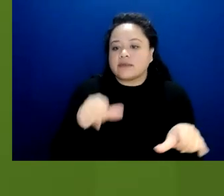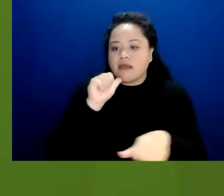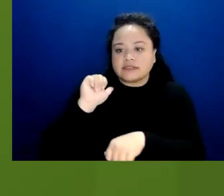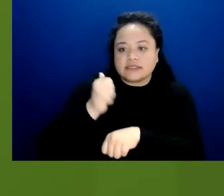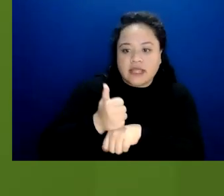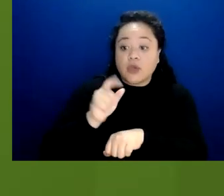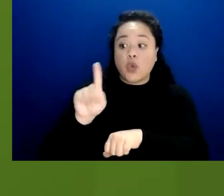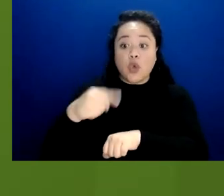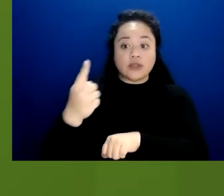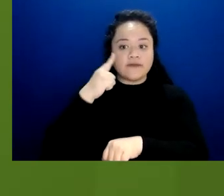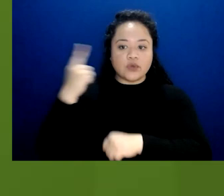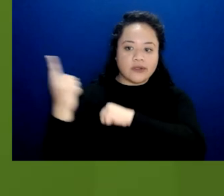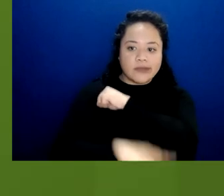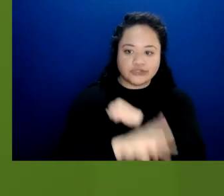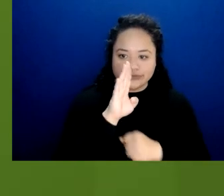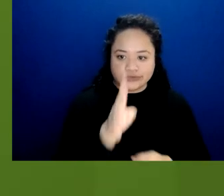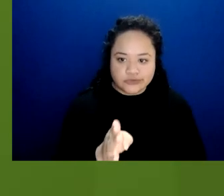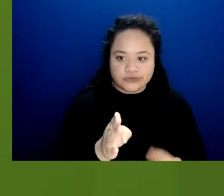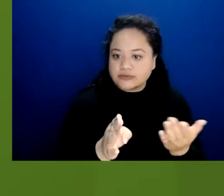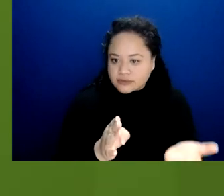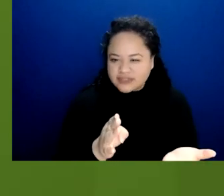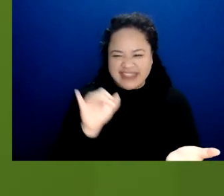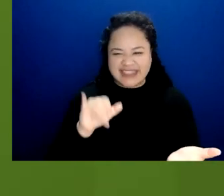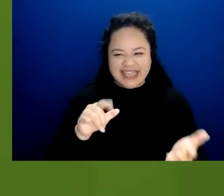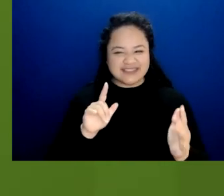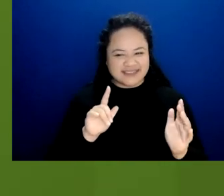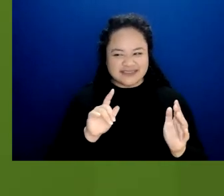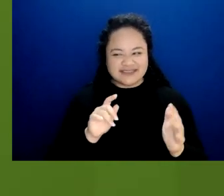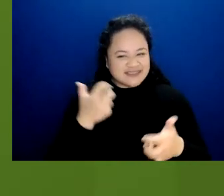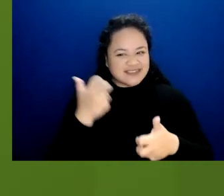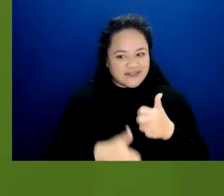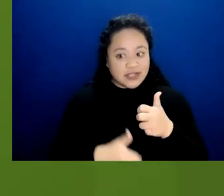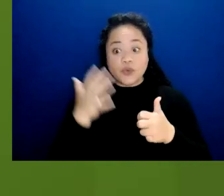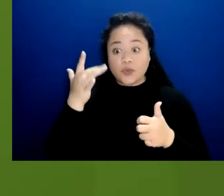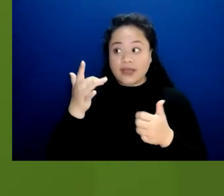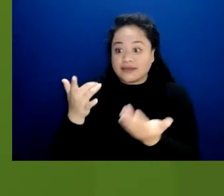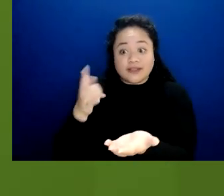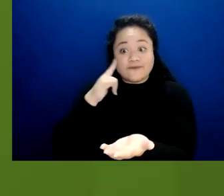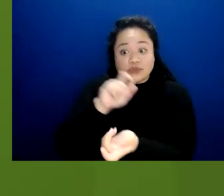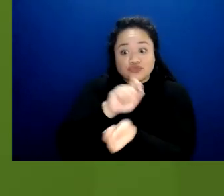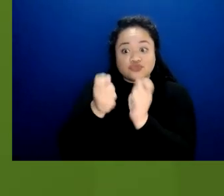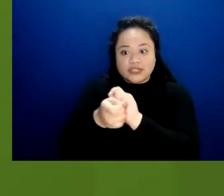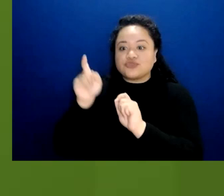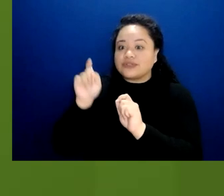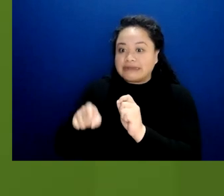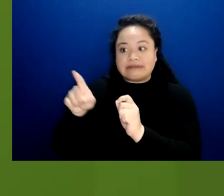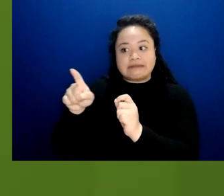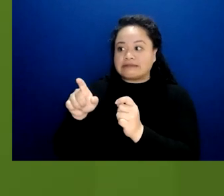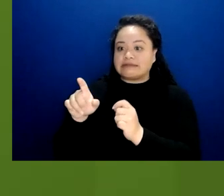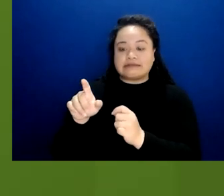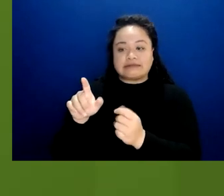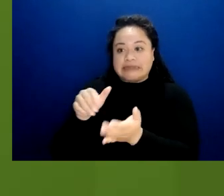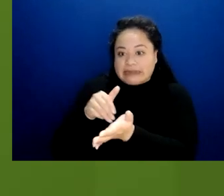punishment. And that's difficult because we're talking about hundreds of millions of dollars that are needed. I mean, more than that nationally to